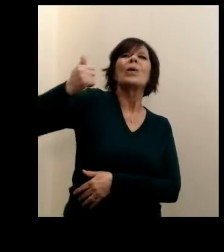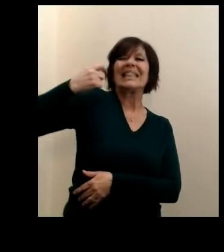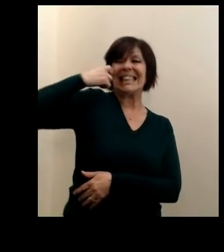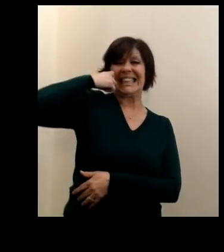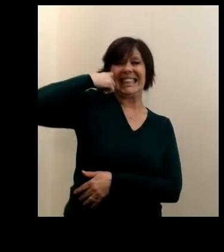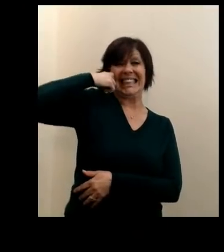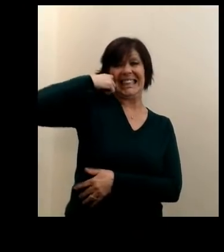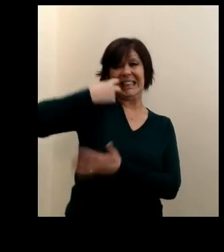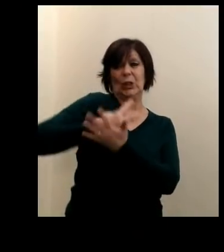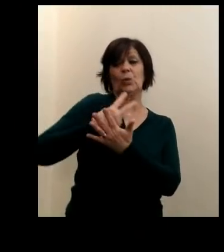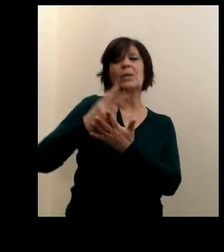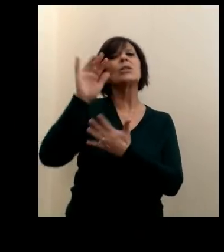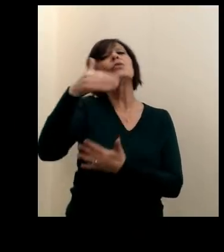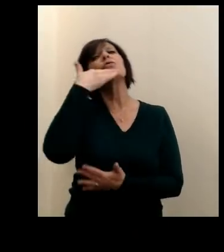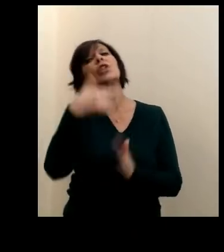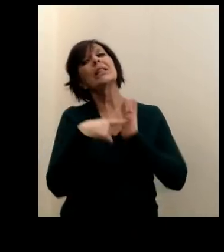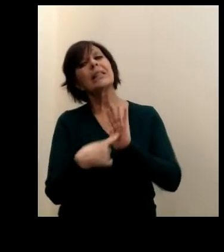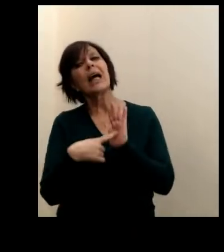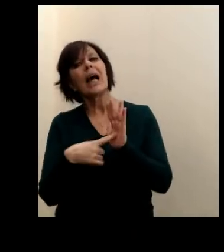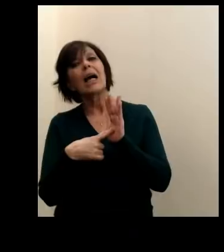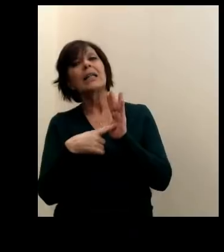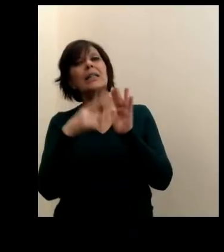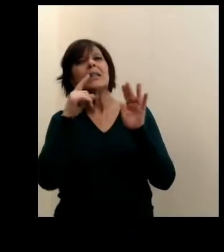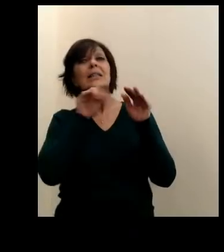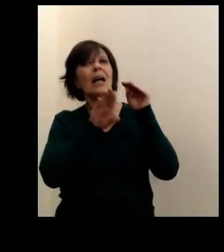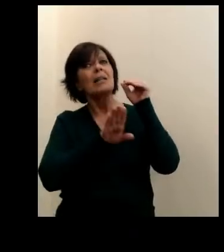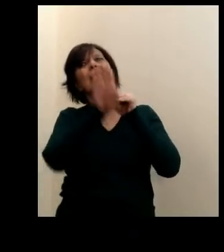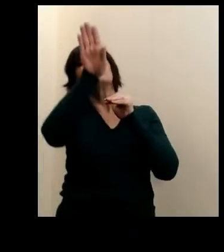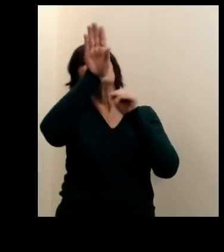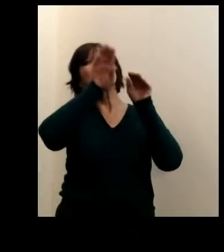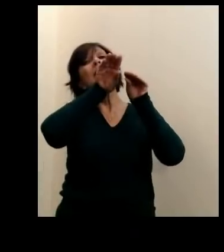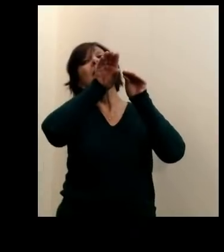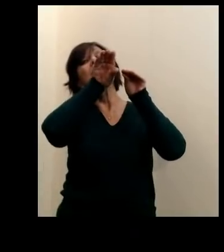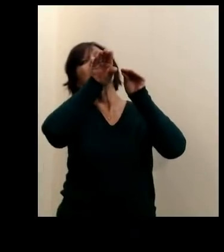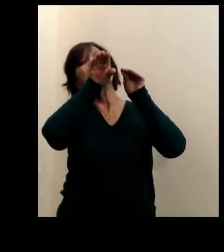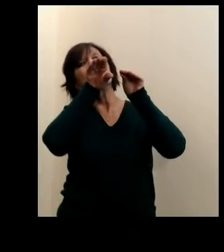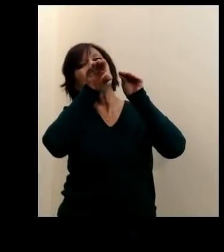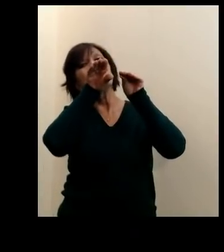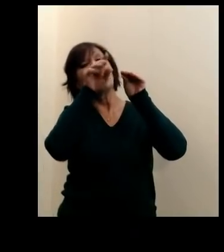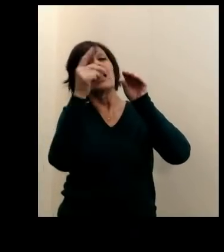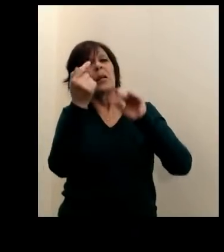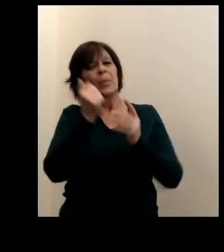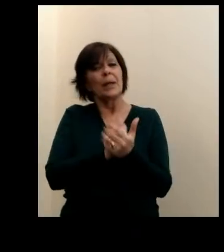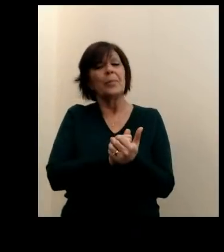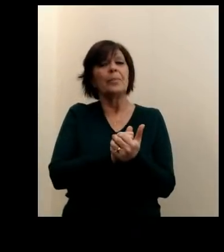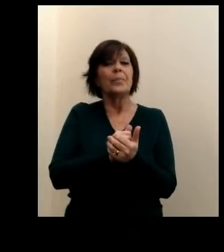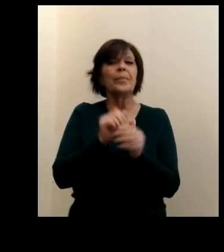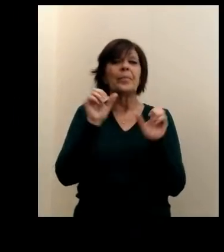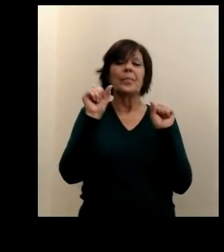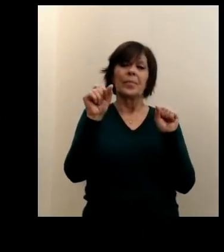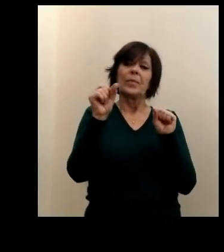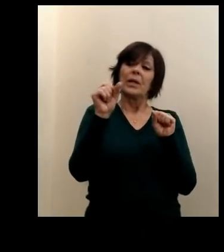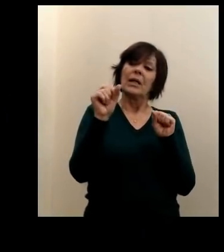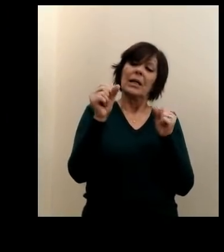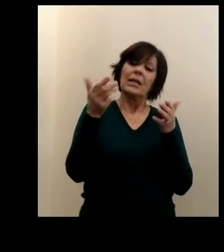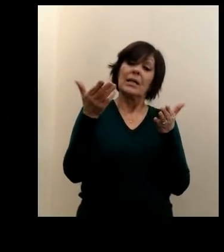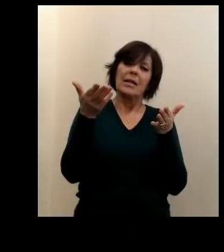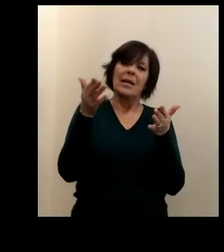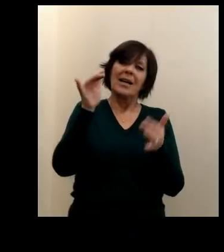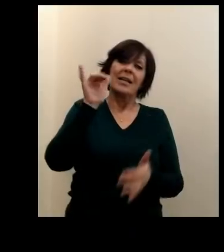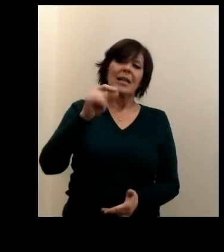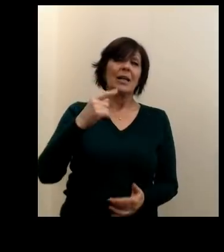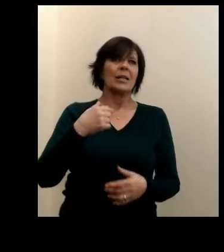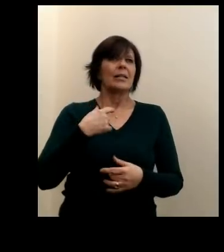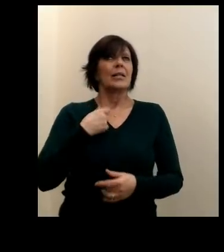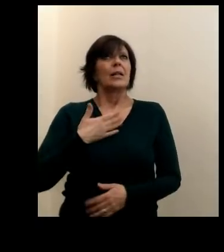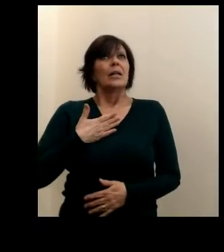last 2 weeks, so that's a good sign. We've seen a decline over the last week or so, and as a result, that at least heartens me a little